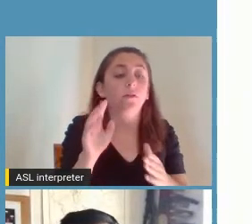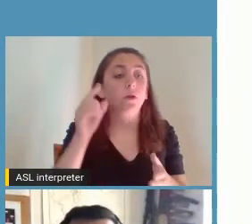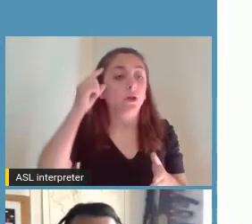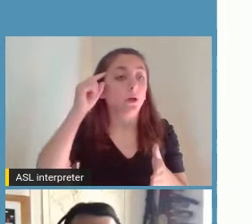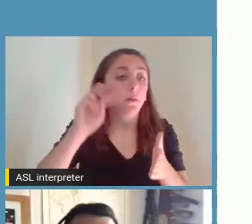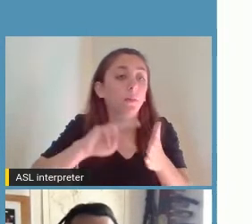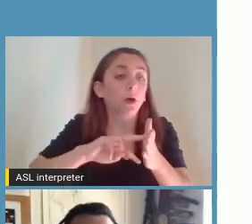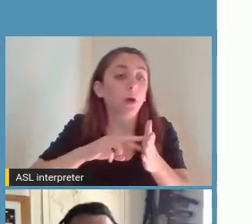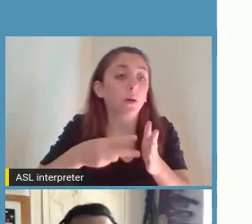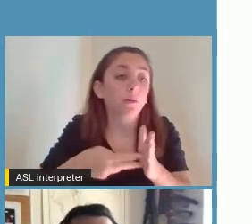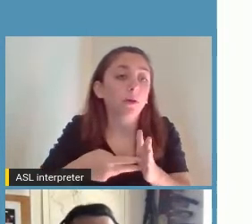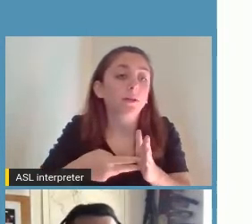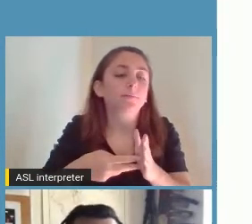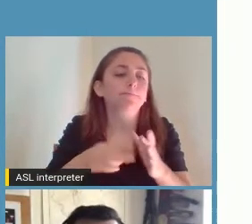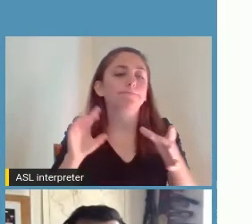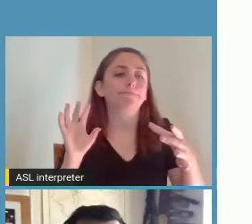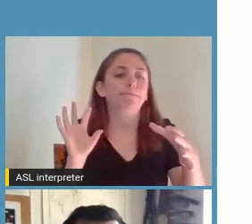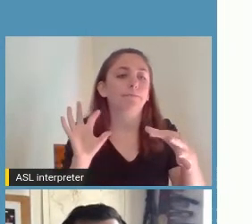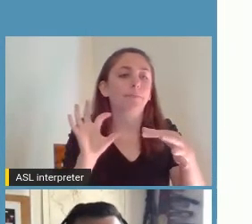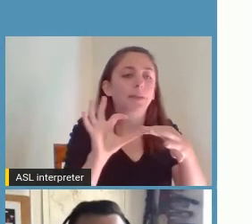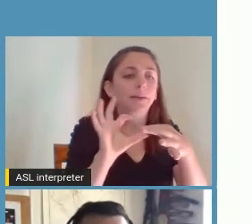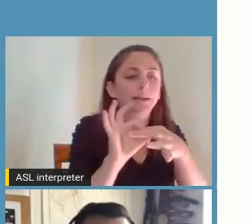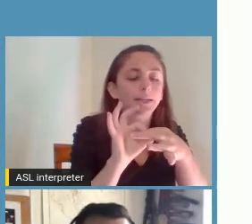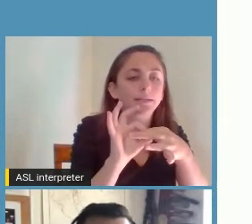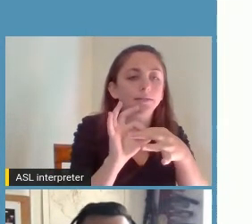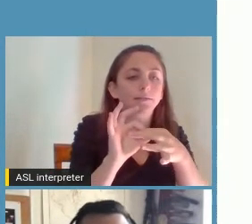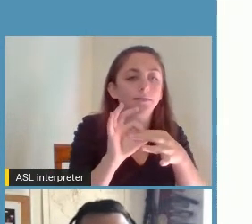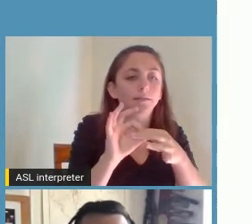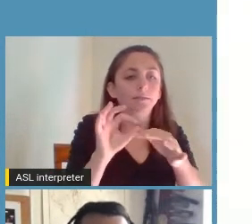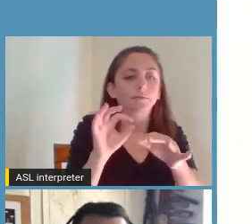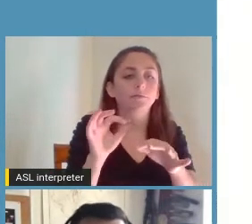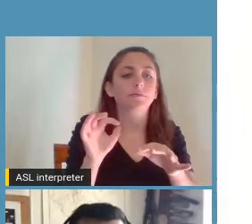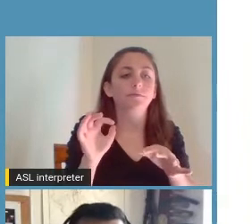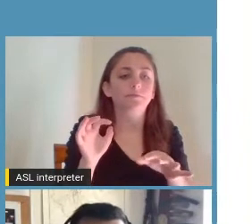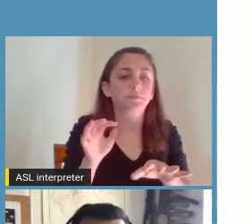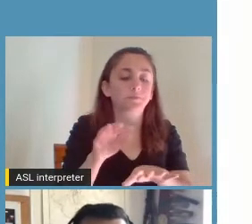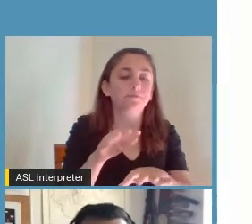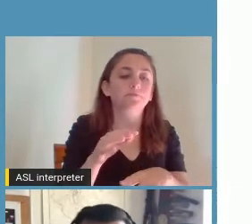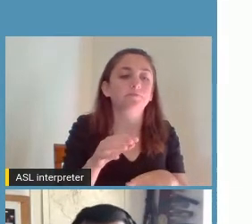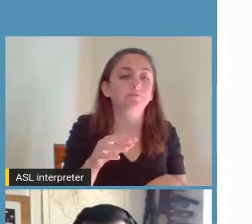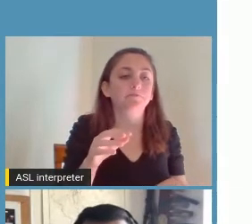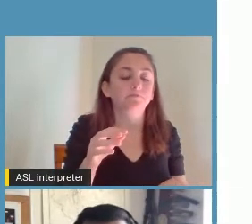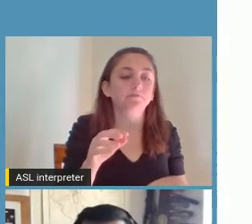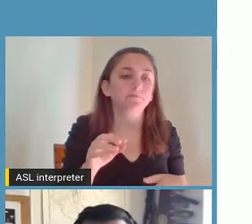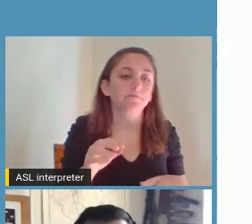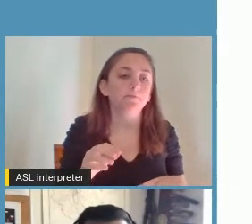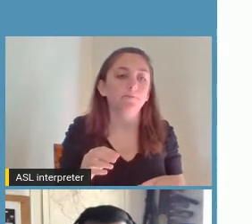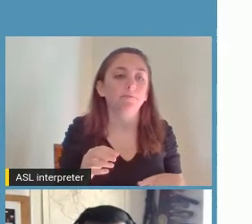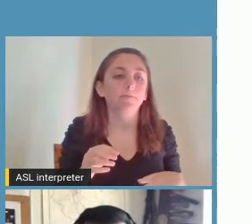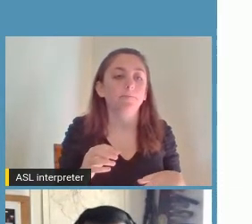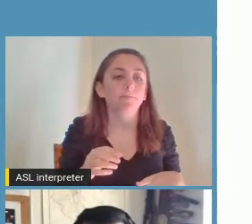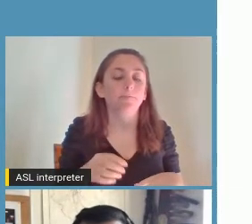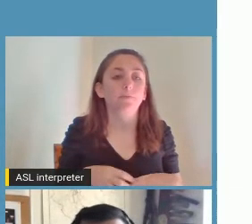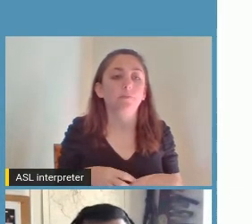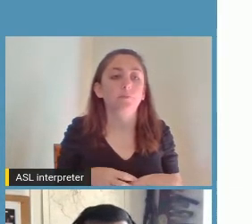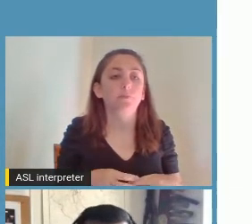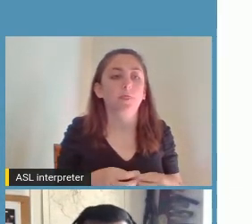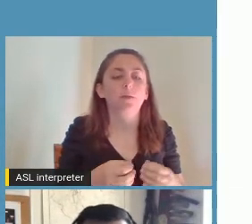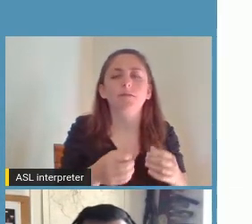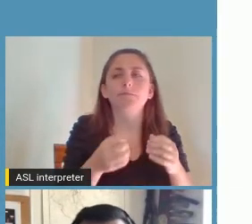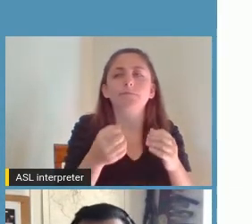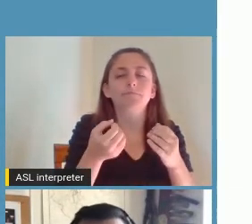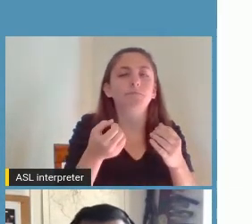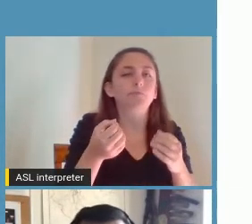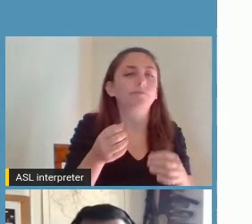being able to connect the voice of the speaker to the ears of the listener, to strip away any sort of preconceived